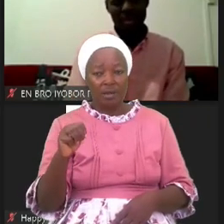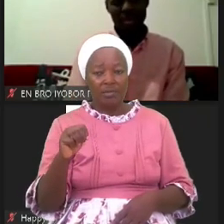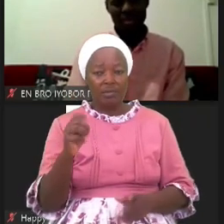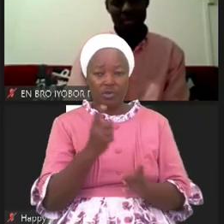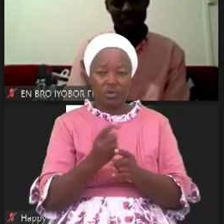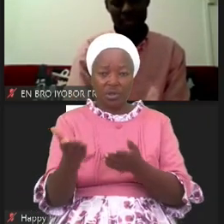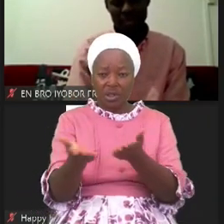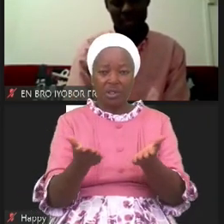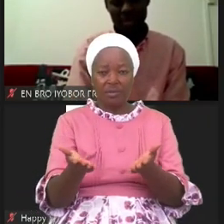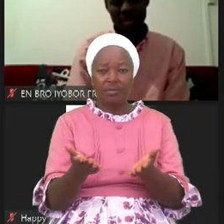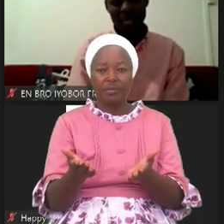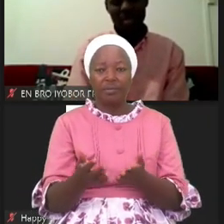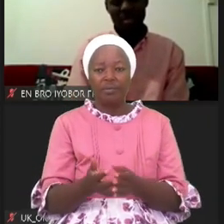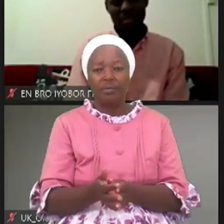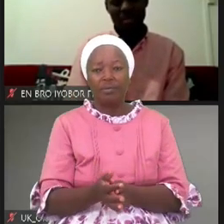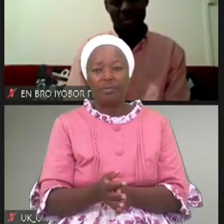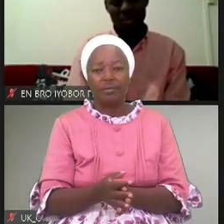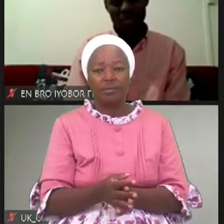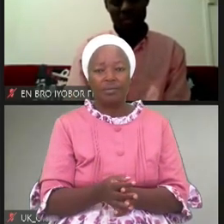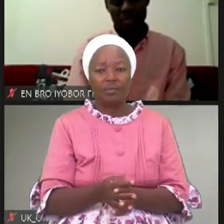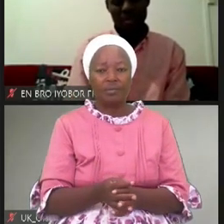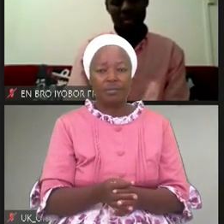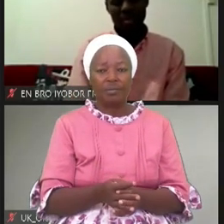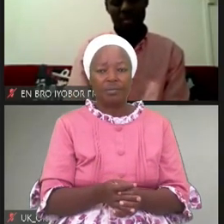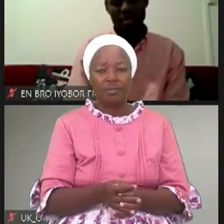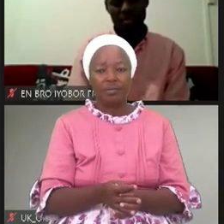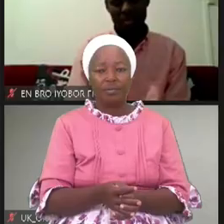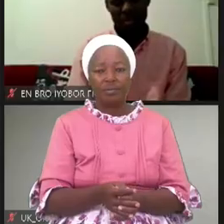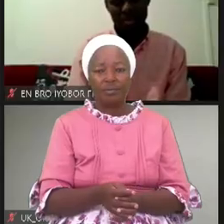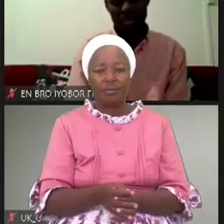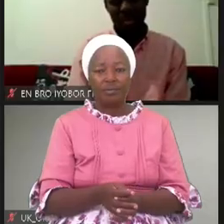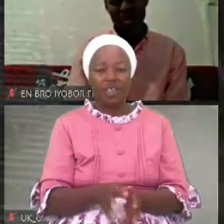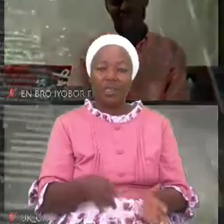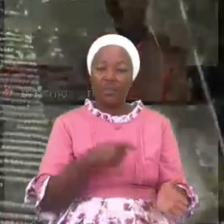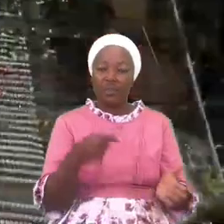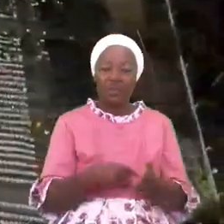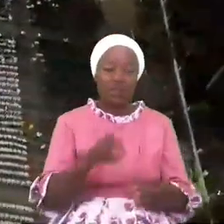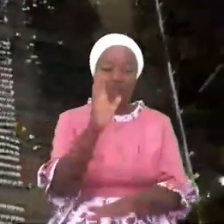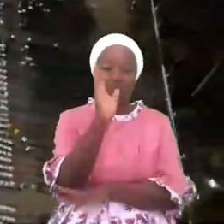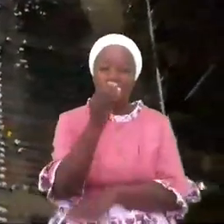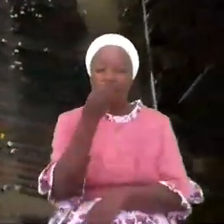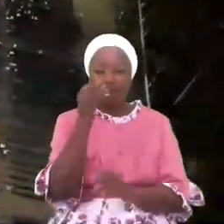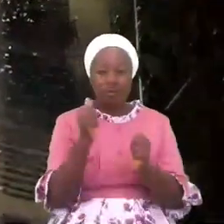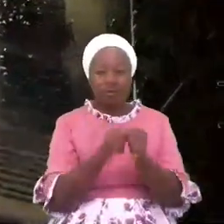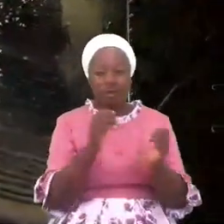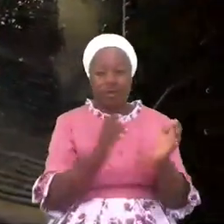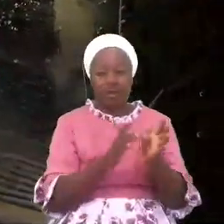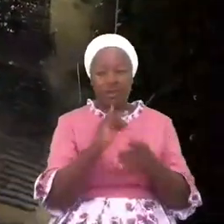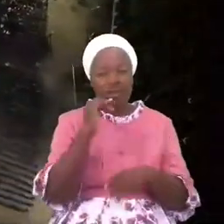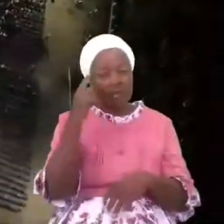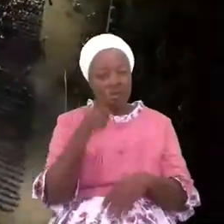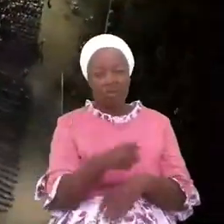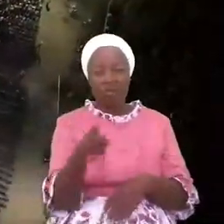this luncheon with Jesus is for those of you who have given your life to Christ.